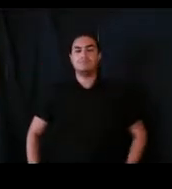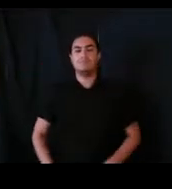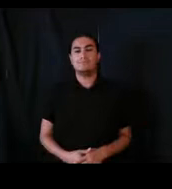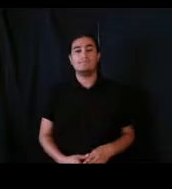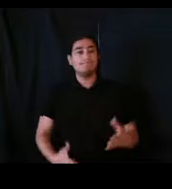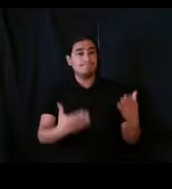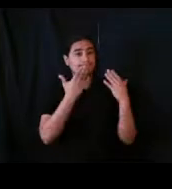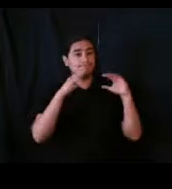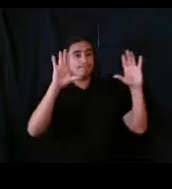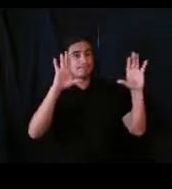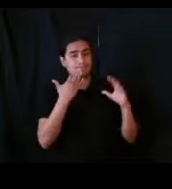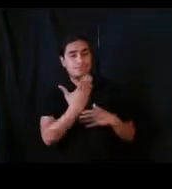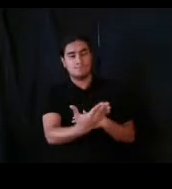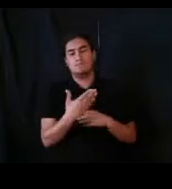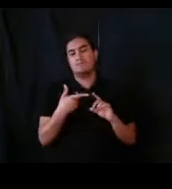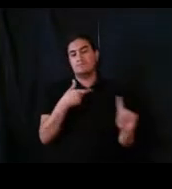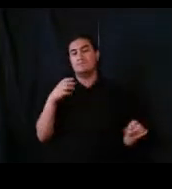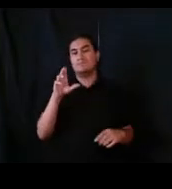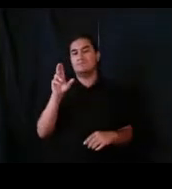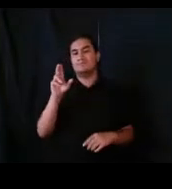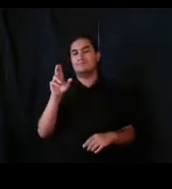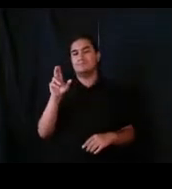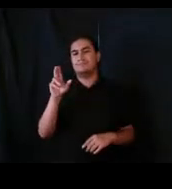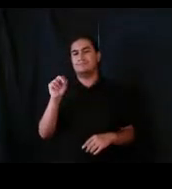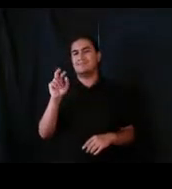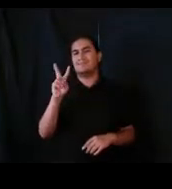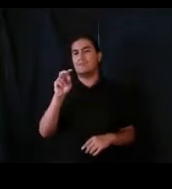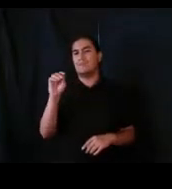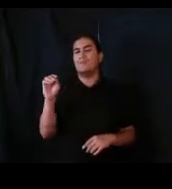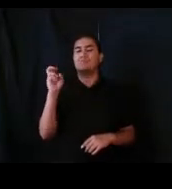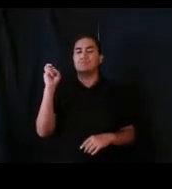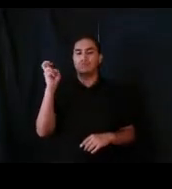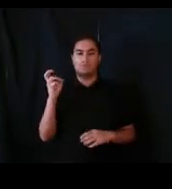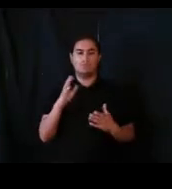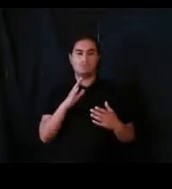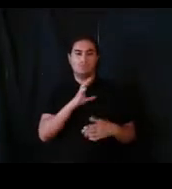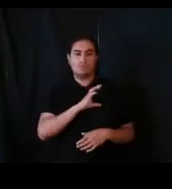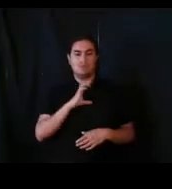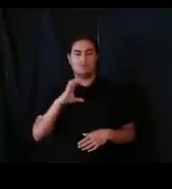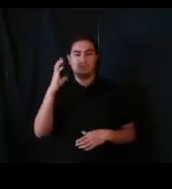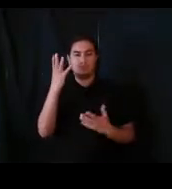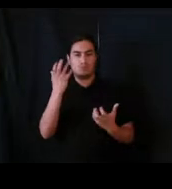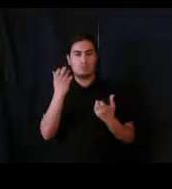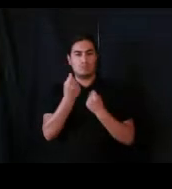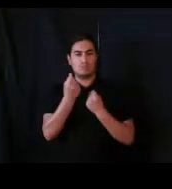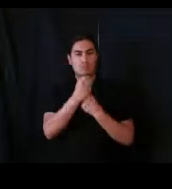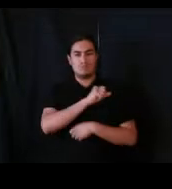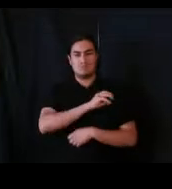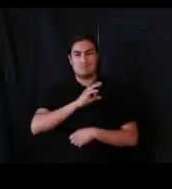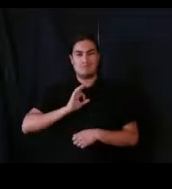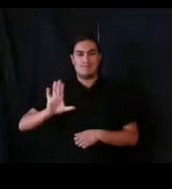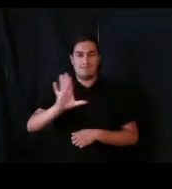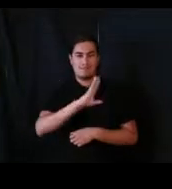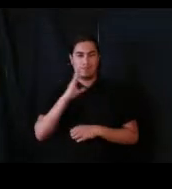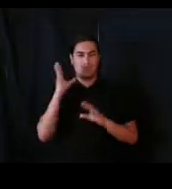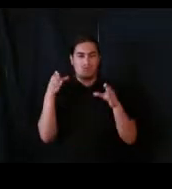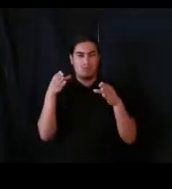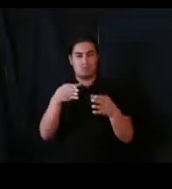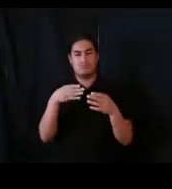great thank you this is erin hoyt again from the nevada county transportation commission just want to support uh the staffs the direction to adopt the guidelines